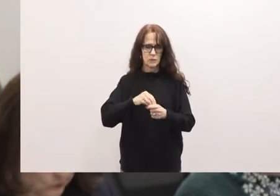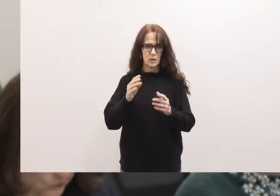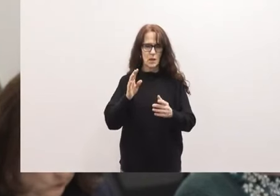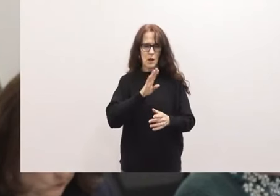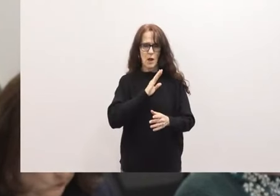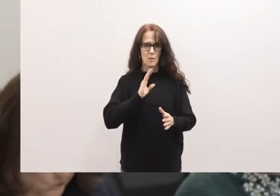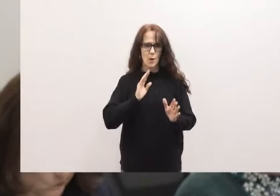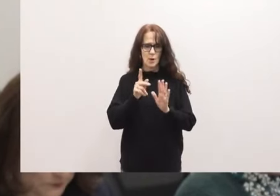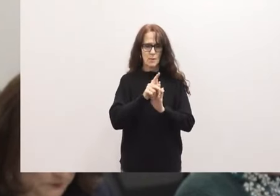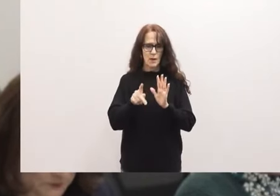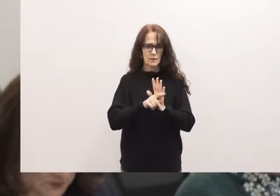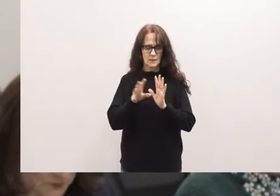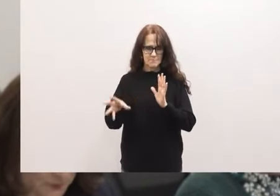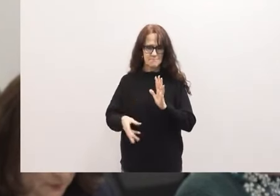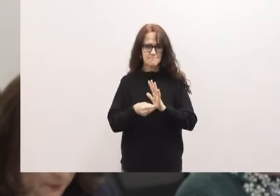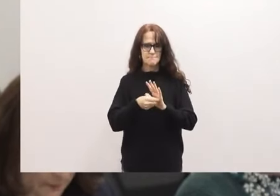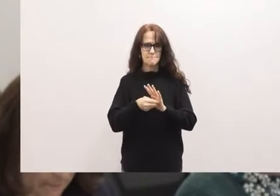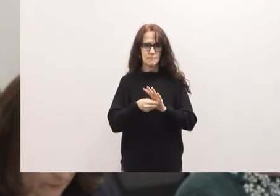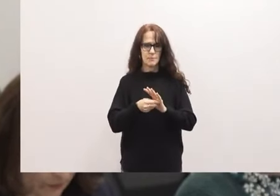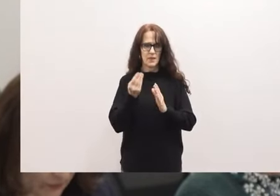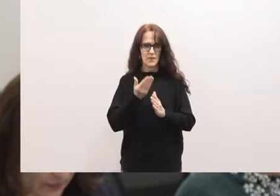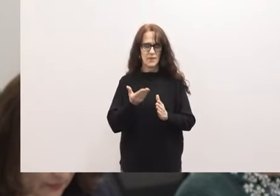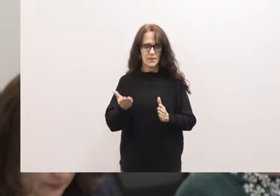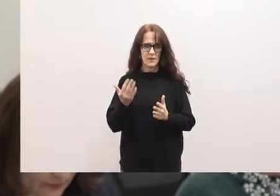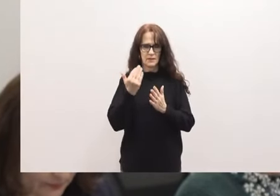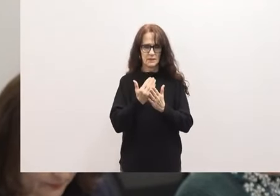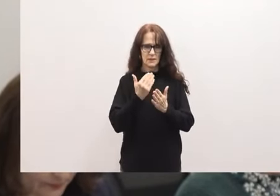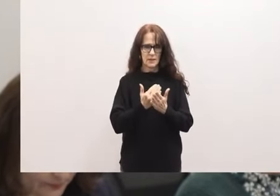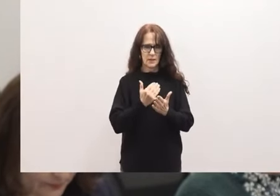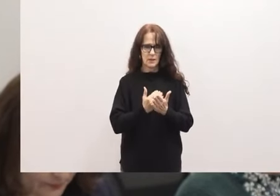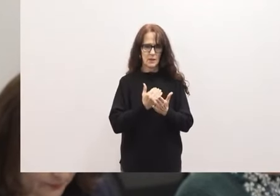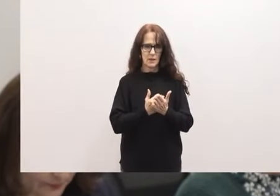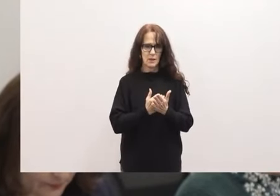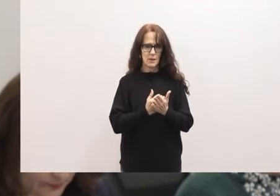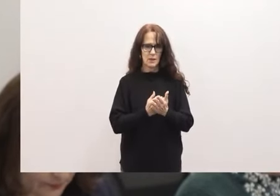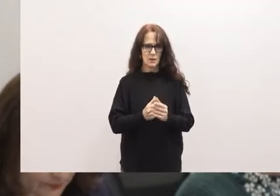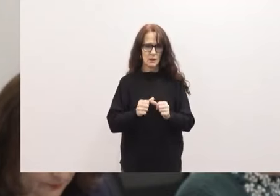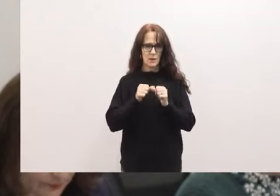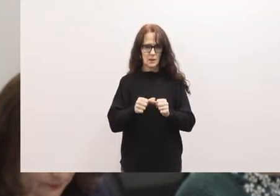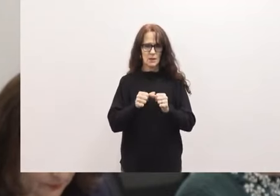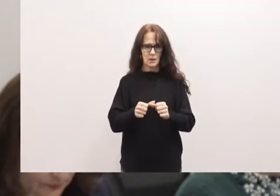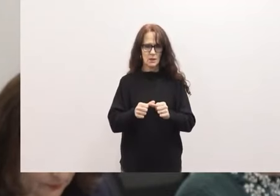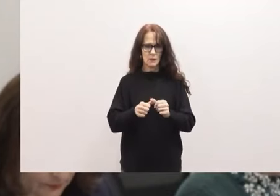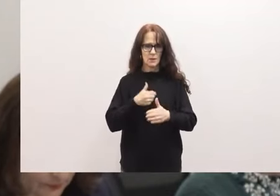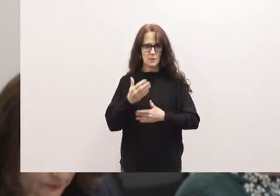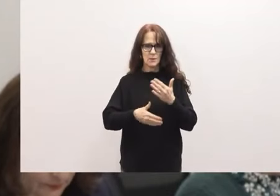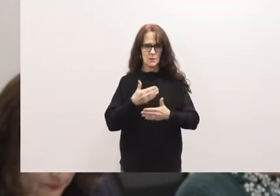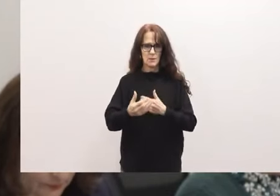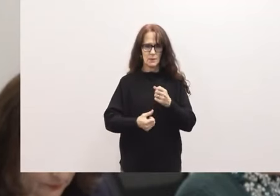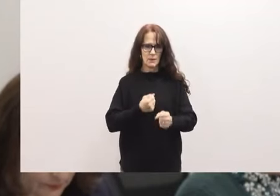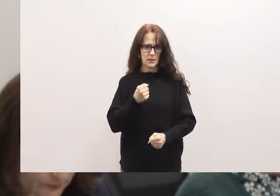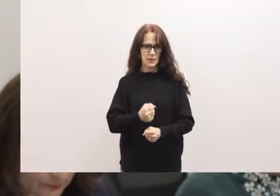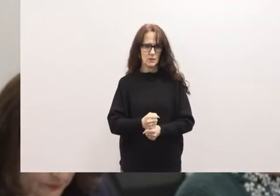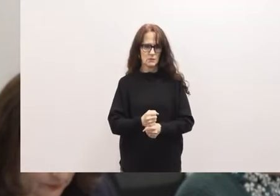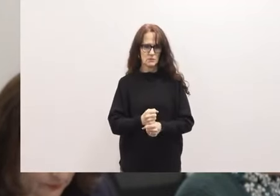policy. So all the things that have been listed have been going on for the last couple of years.